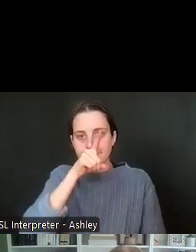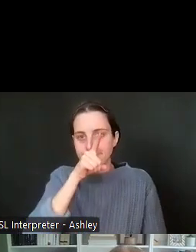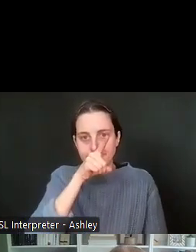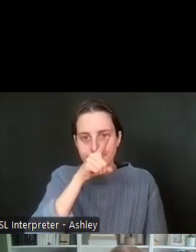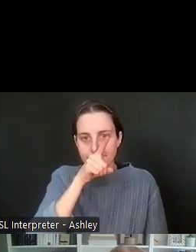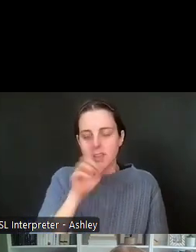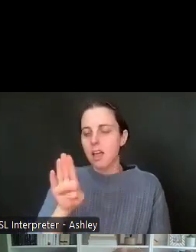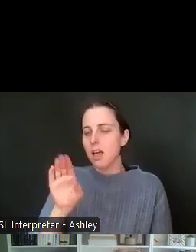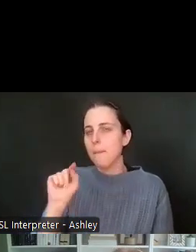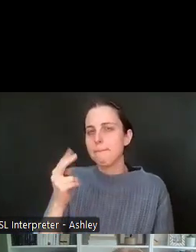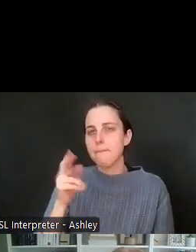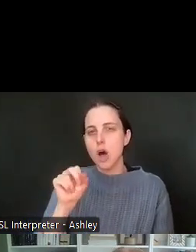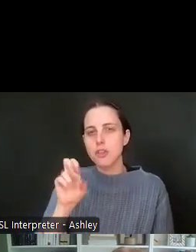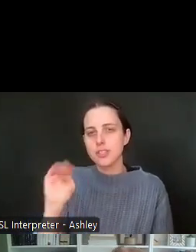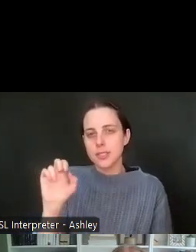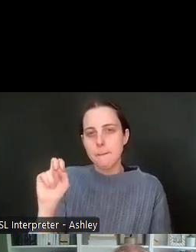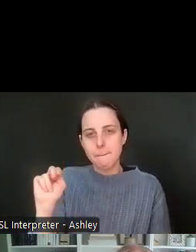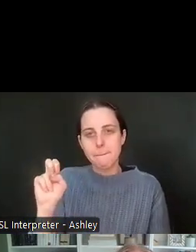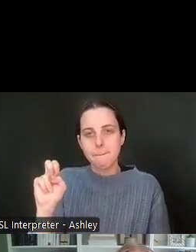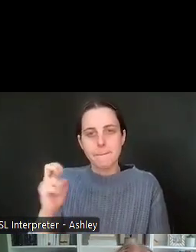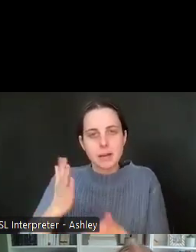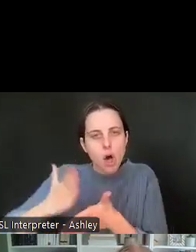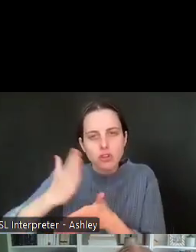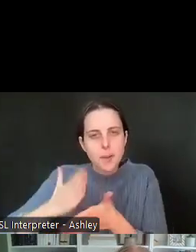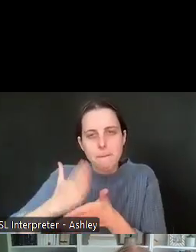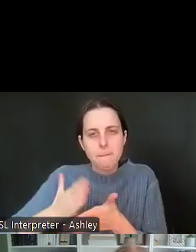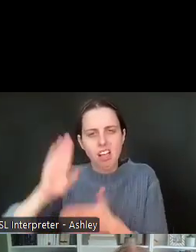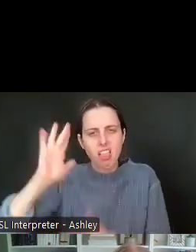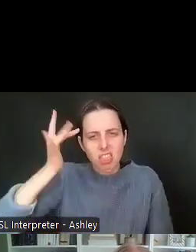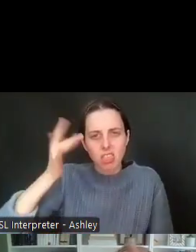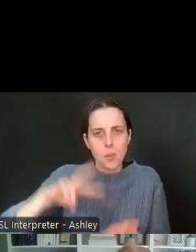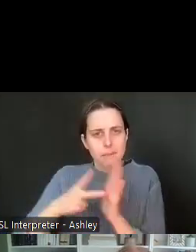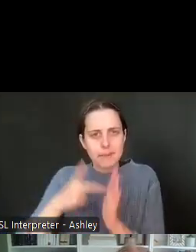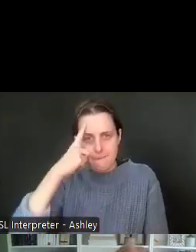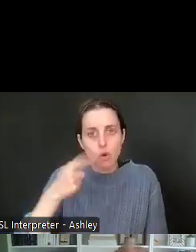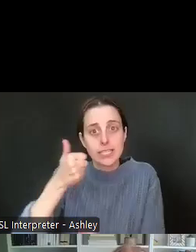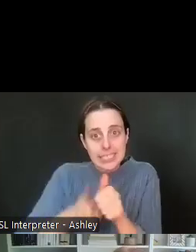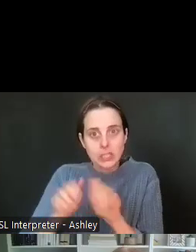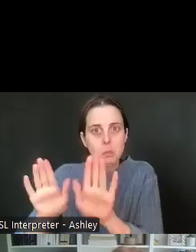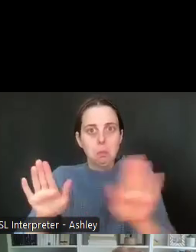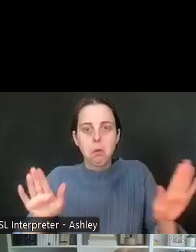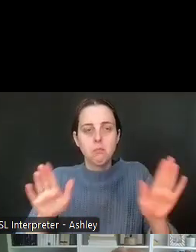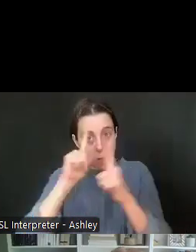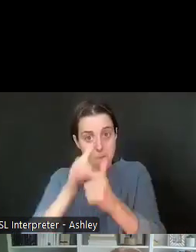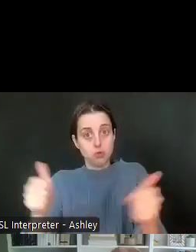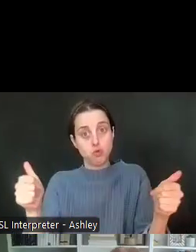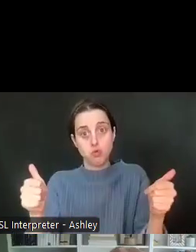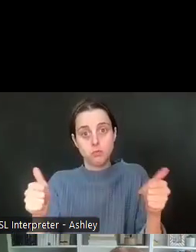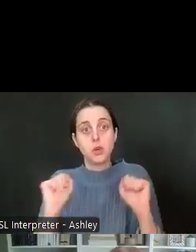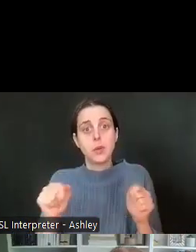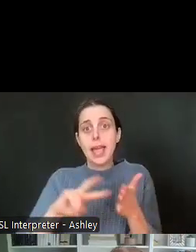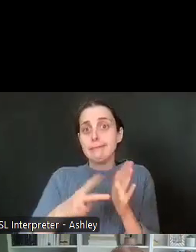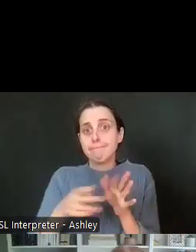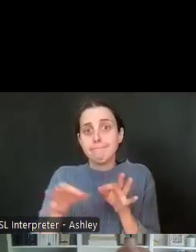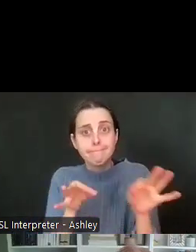bothersome means to us. After decades of working with veterans, what they know is that we could be going through something